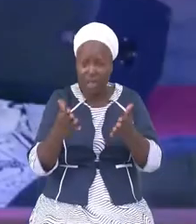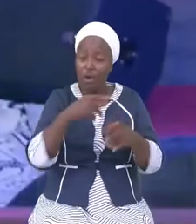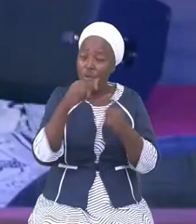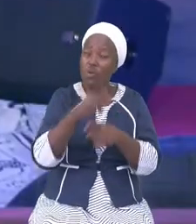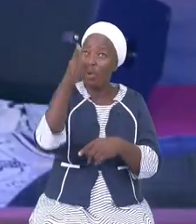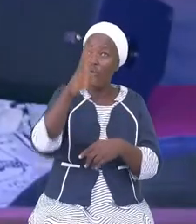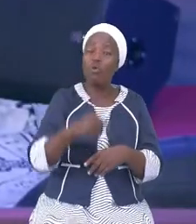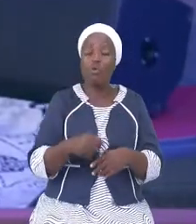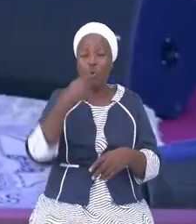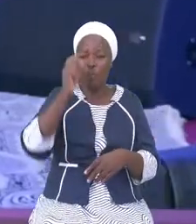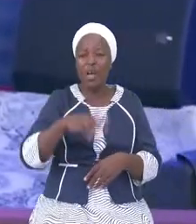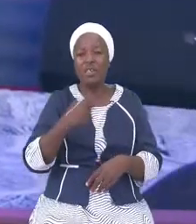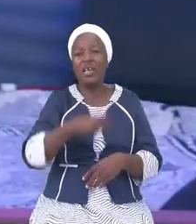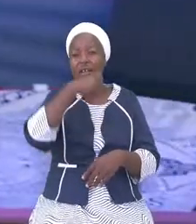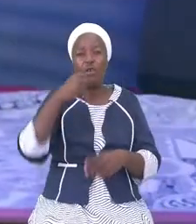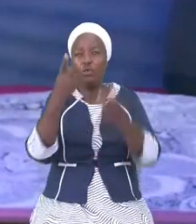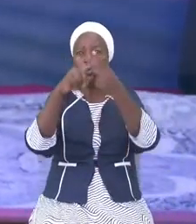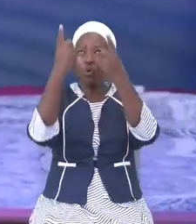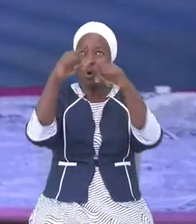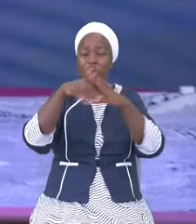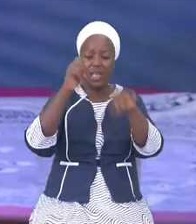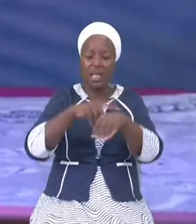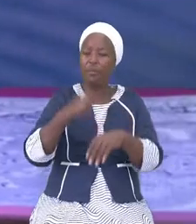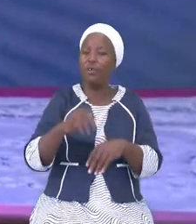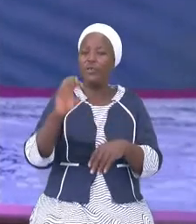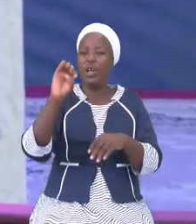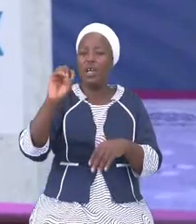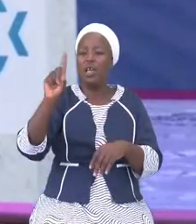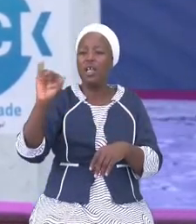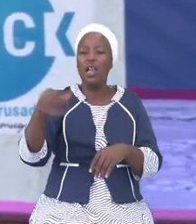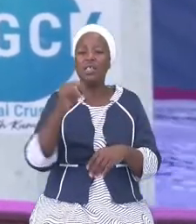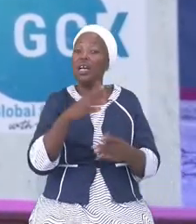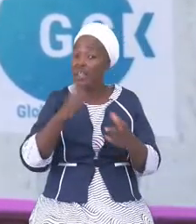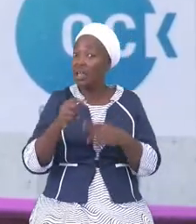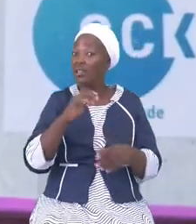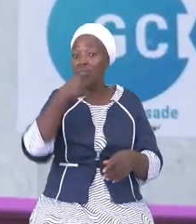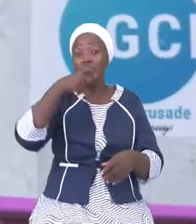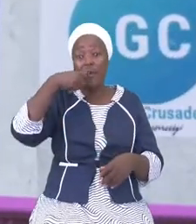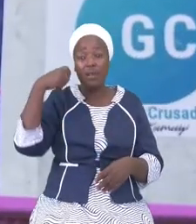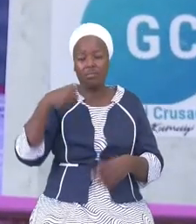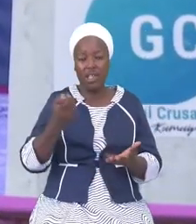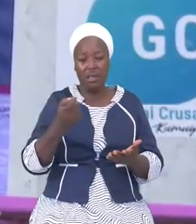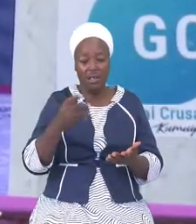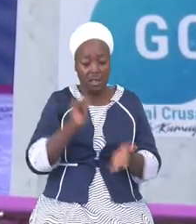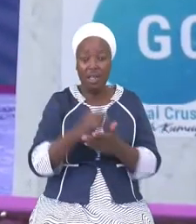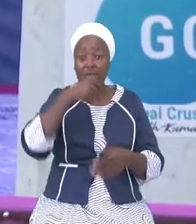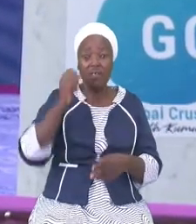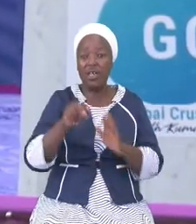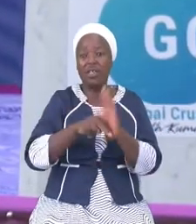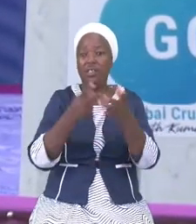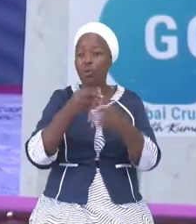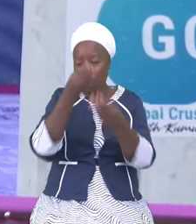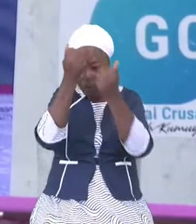the time of Elijah, the drought obeyed. And when he commanded the fire to come down, the